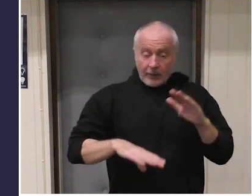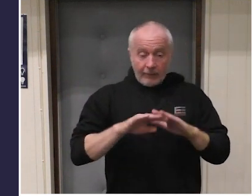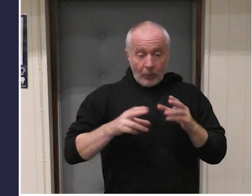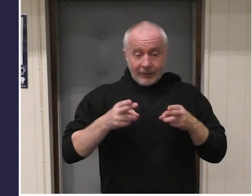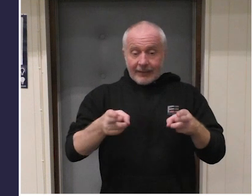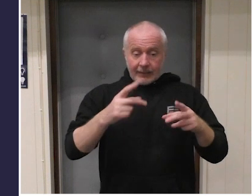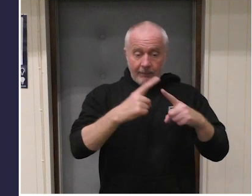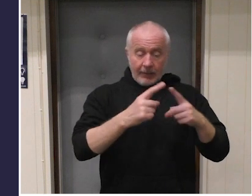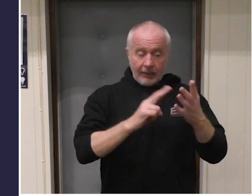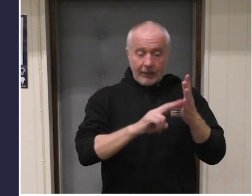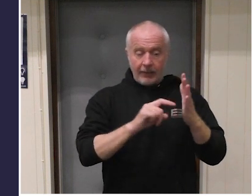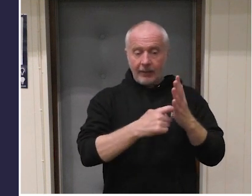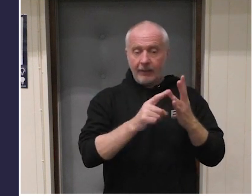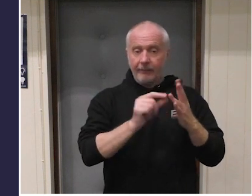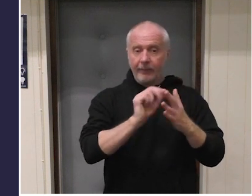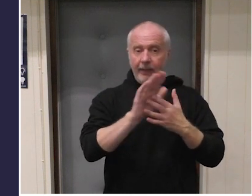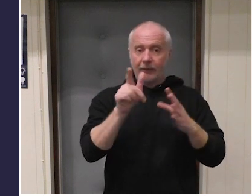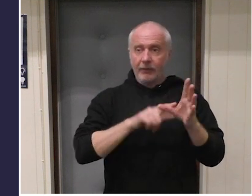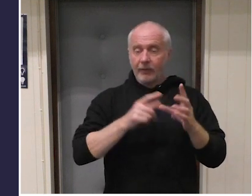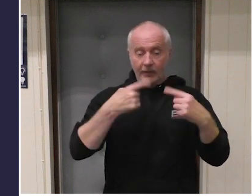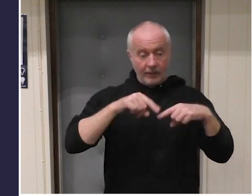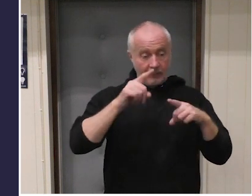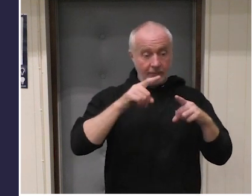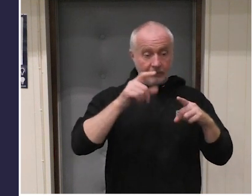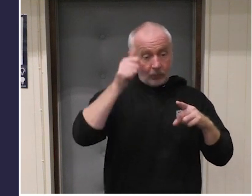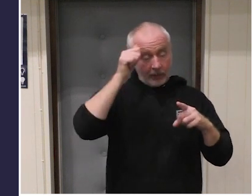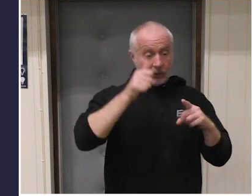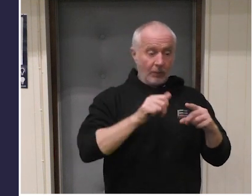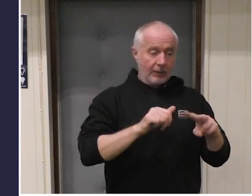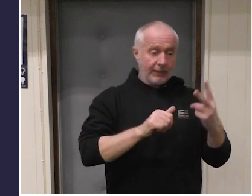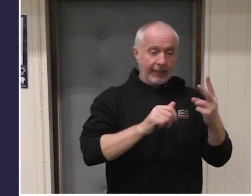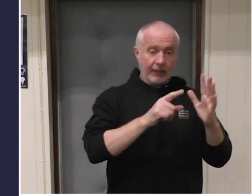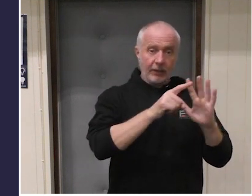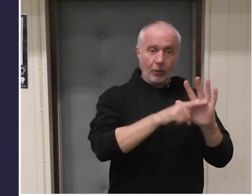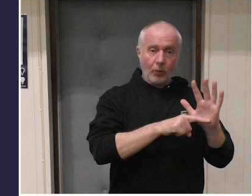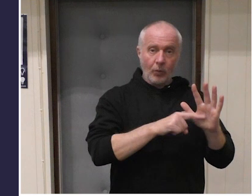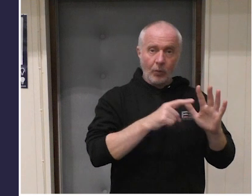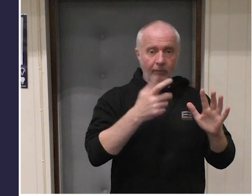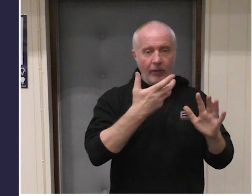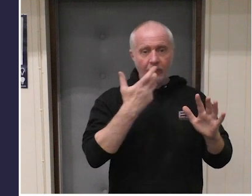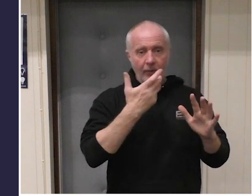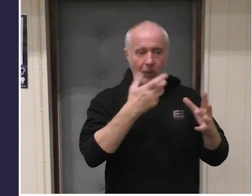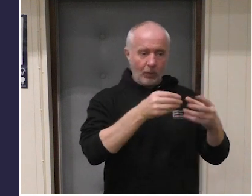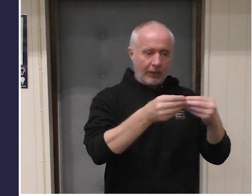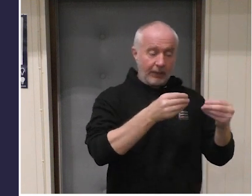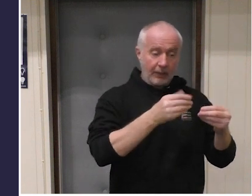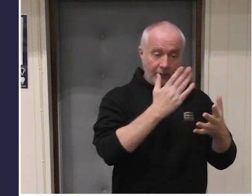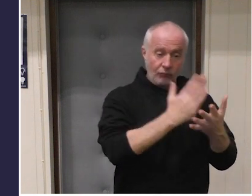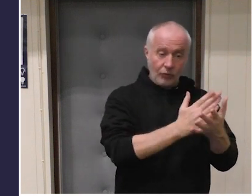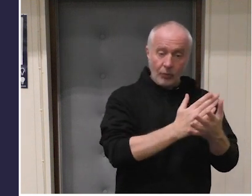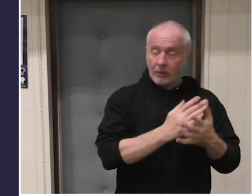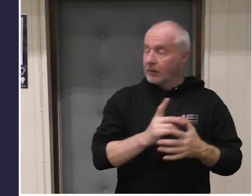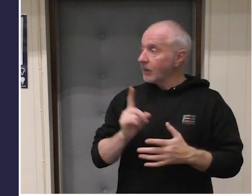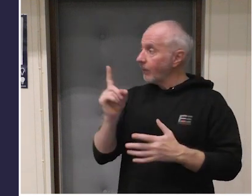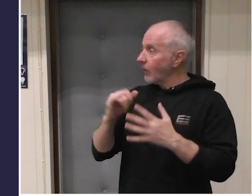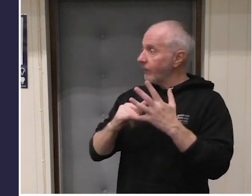is, we know the second law of thermodynamics must be true. The entropy of the whole system must increase. But if you focus just on the